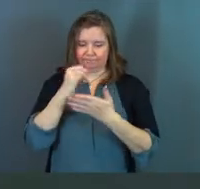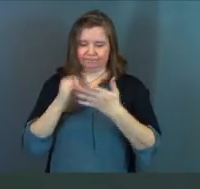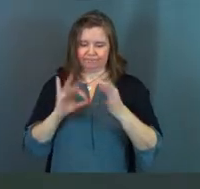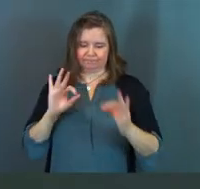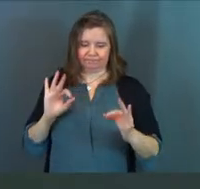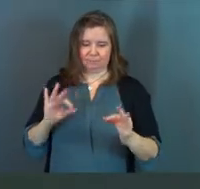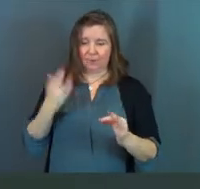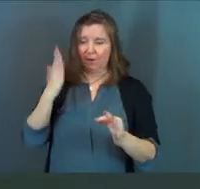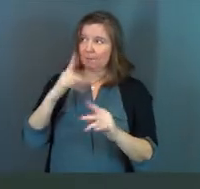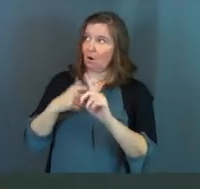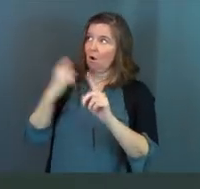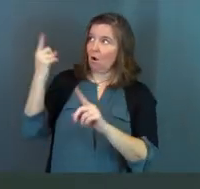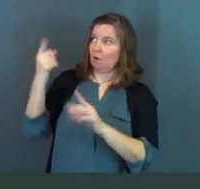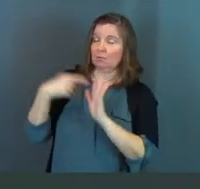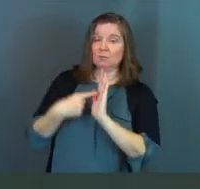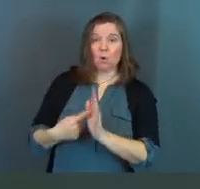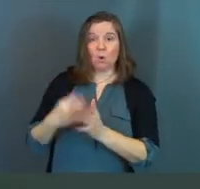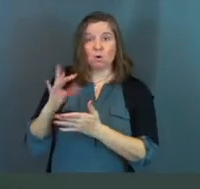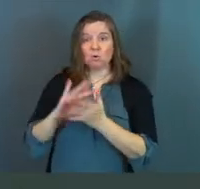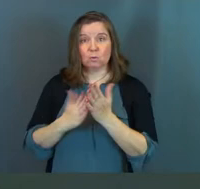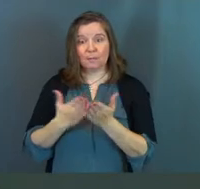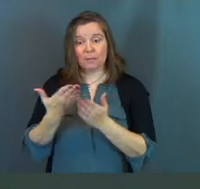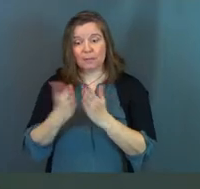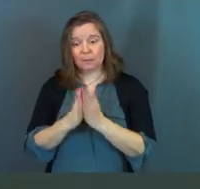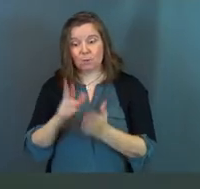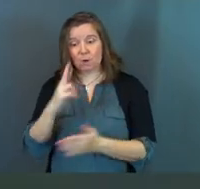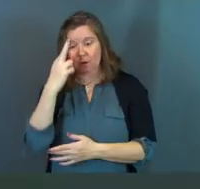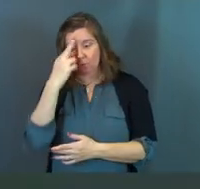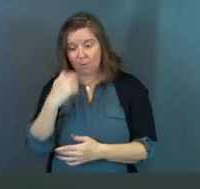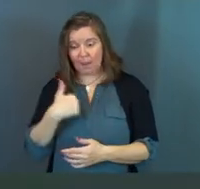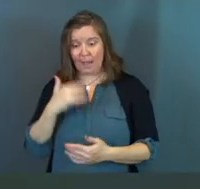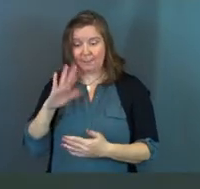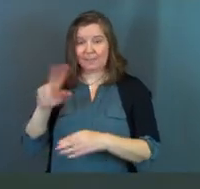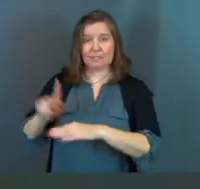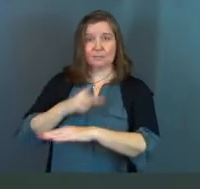God. According to the scripture in the book of Romans, I am